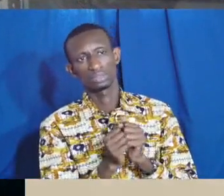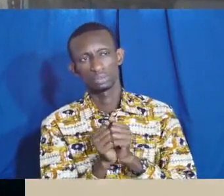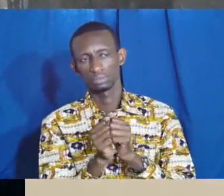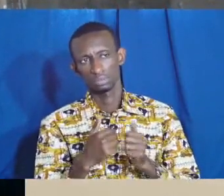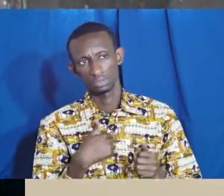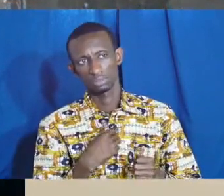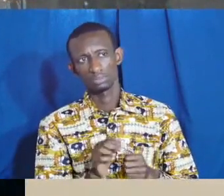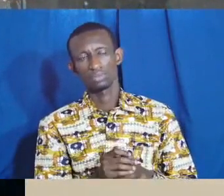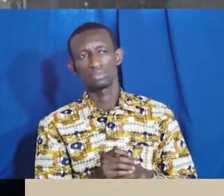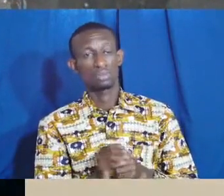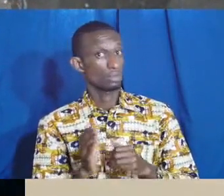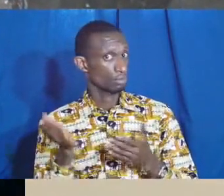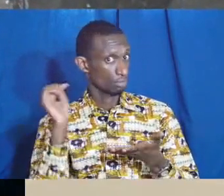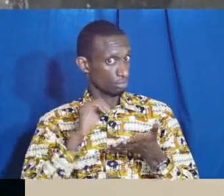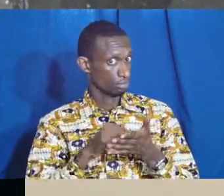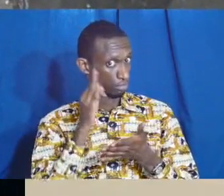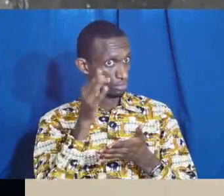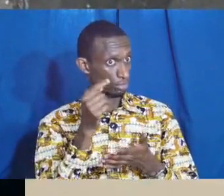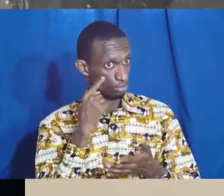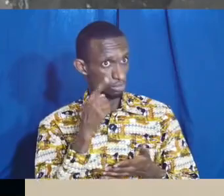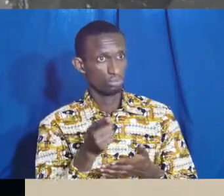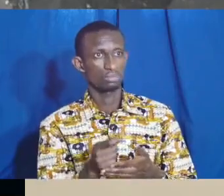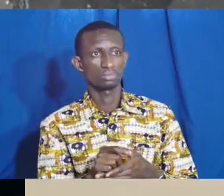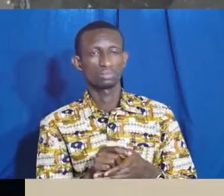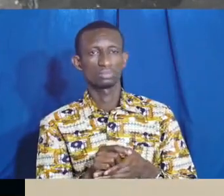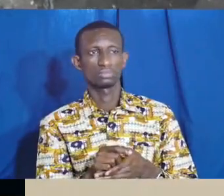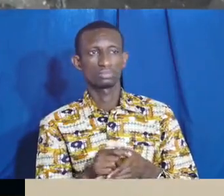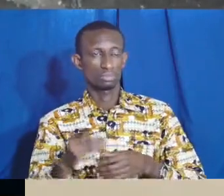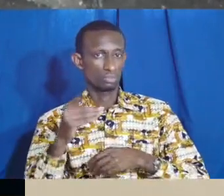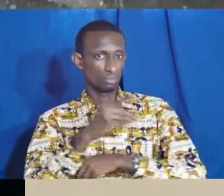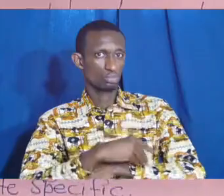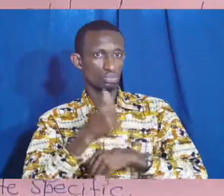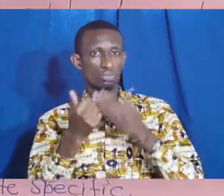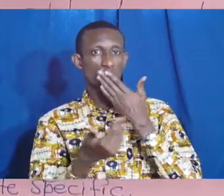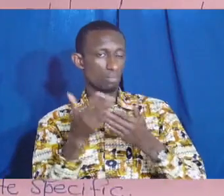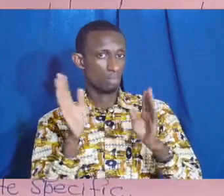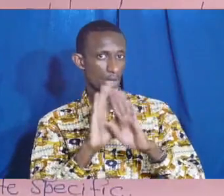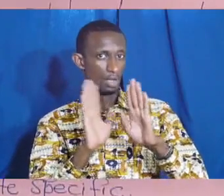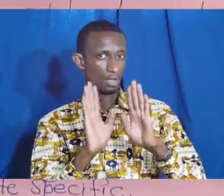I will be with you in the next lesson. Have a good day and goodbye.